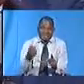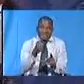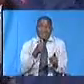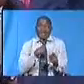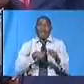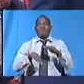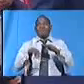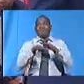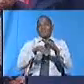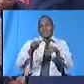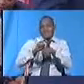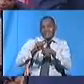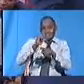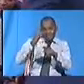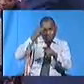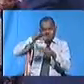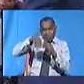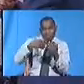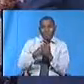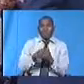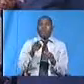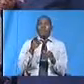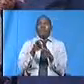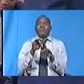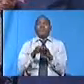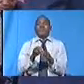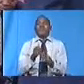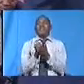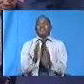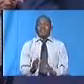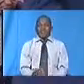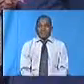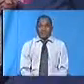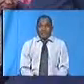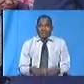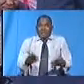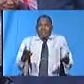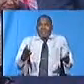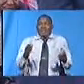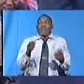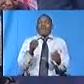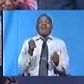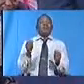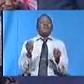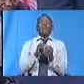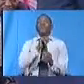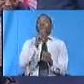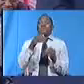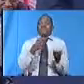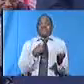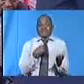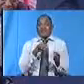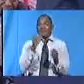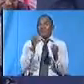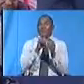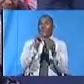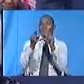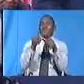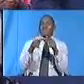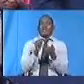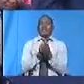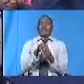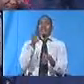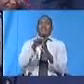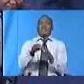to all polling agents. And you cannot help but ask a few other questions about this electoral